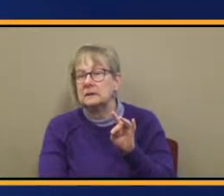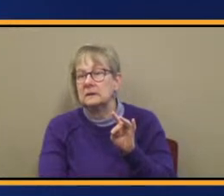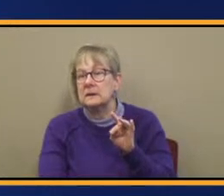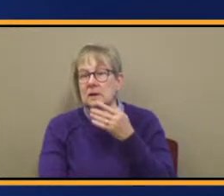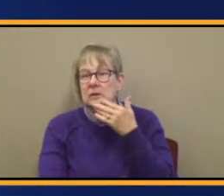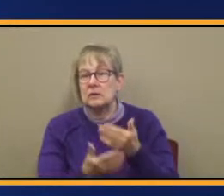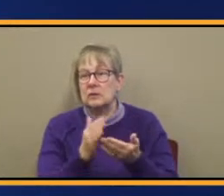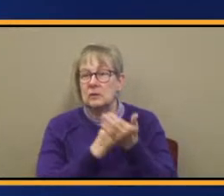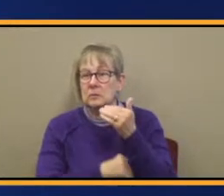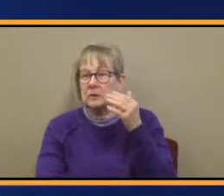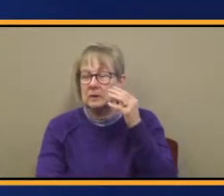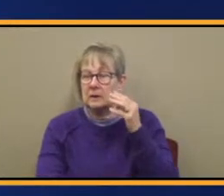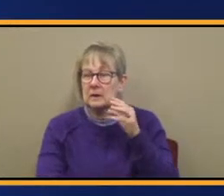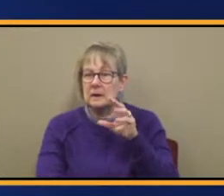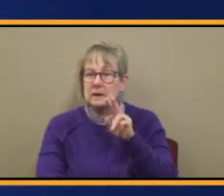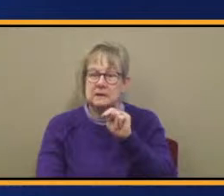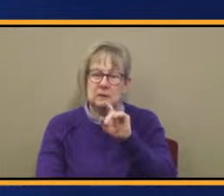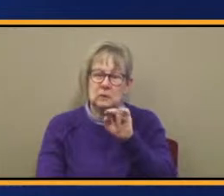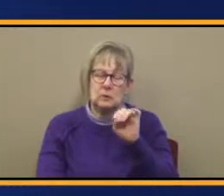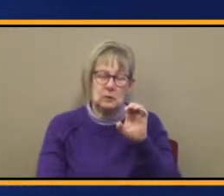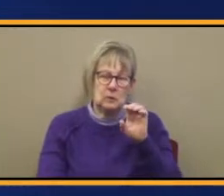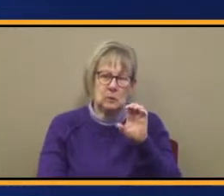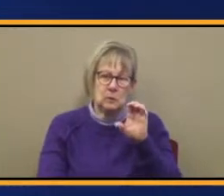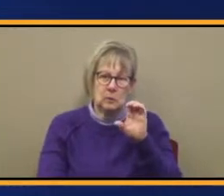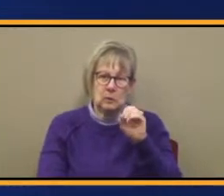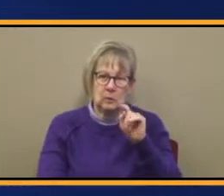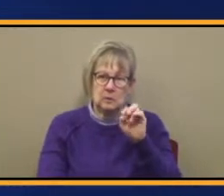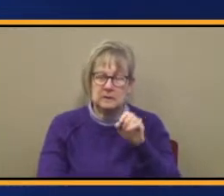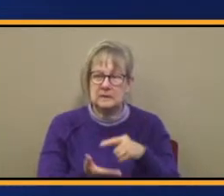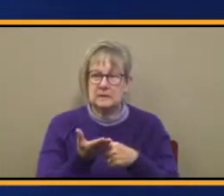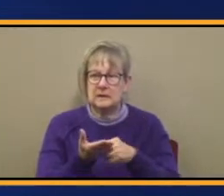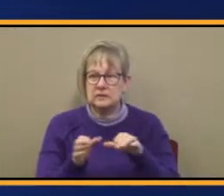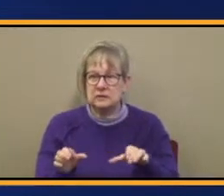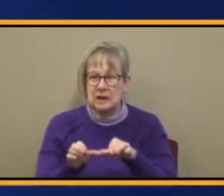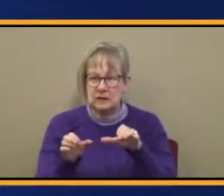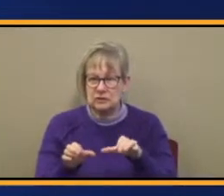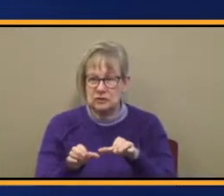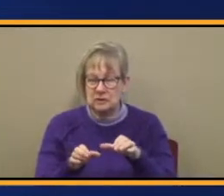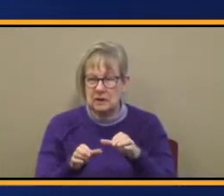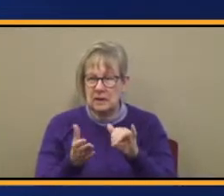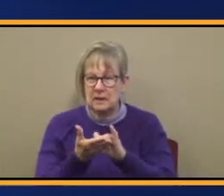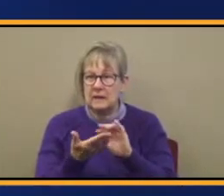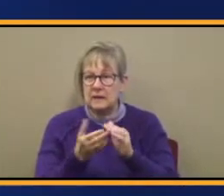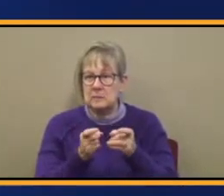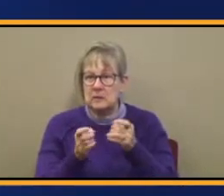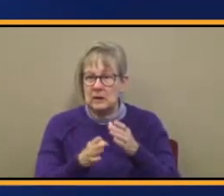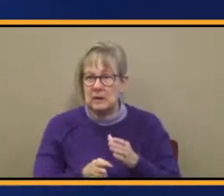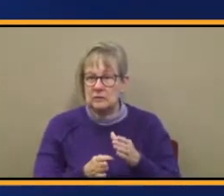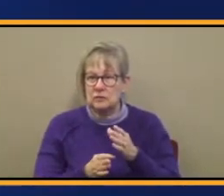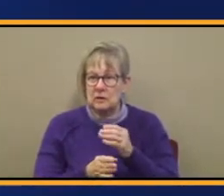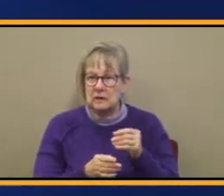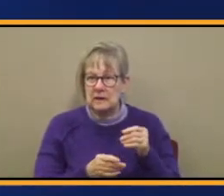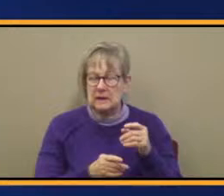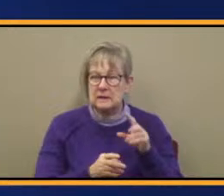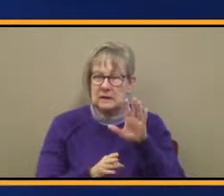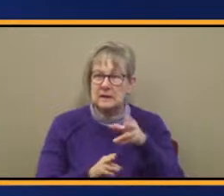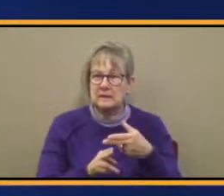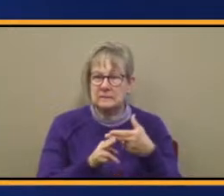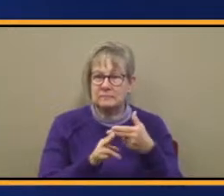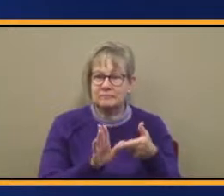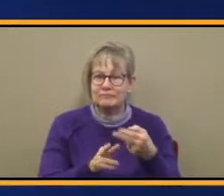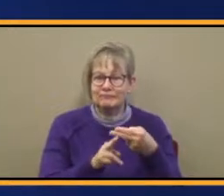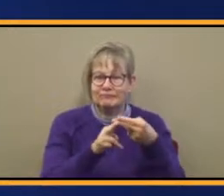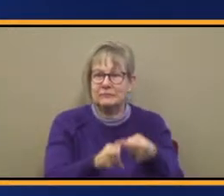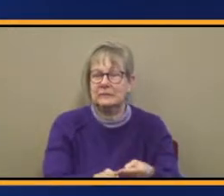48. Good morning, Mayor and Council. Nicole Cody, Managing Good Director. Morning, ma'am. This is a discussion and action that the city manager or his or her designee be authorized to